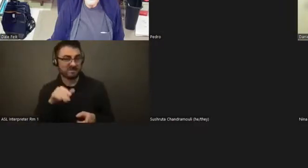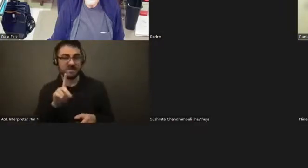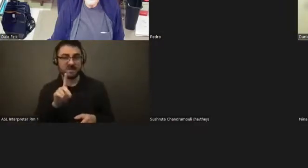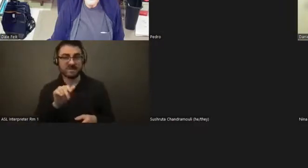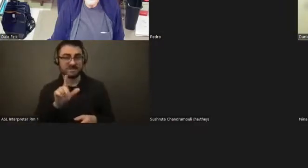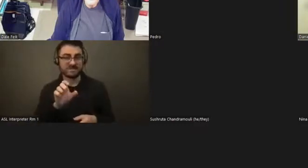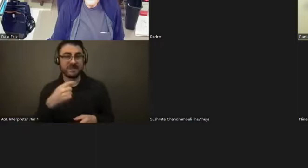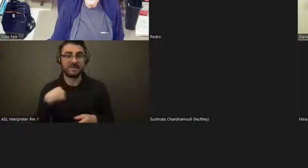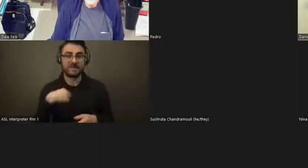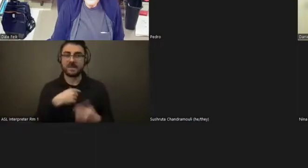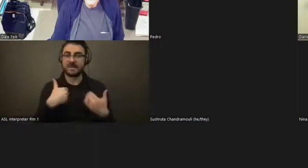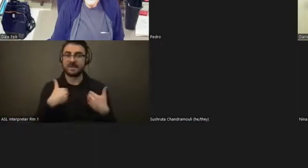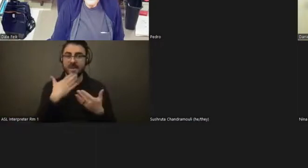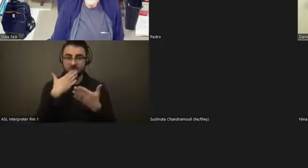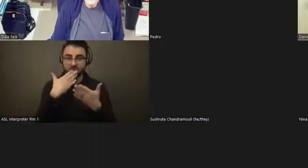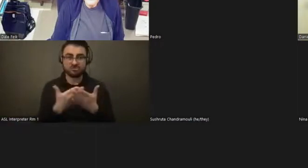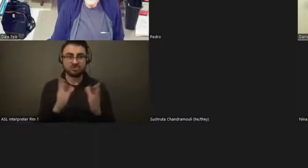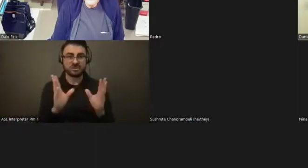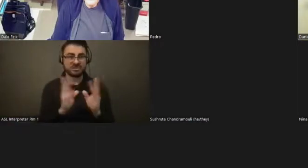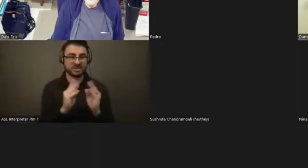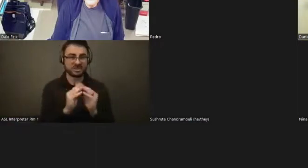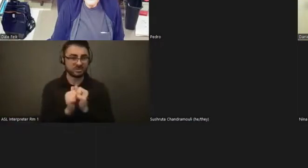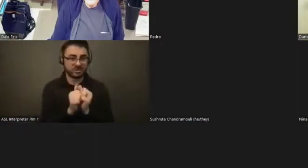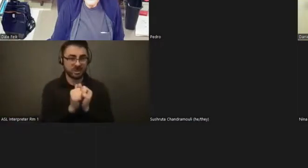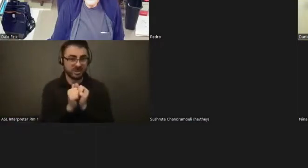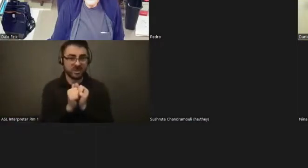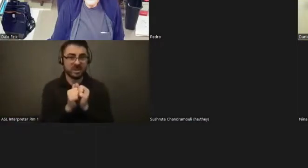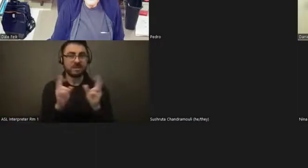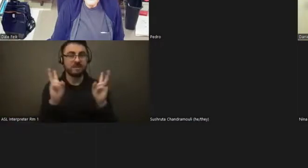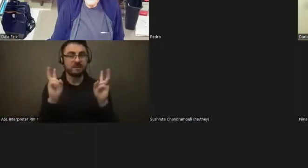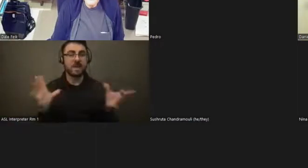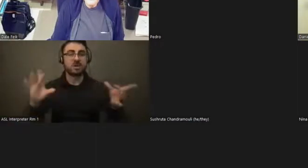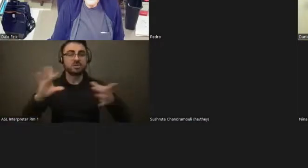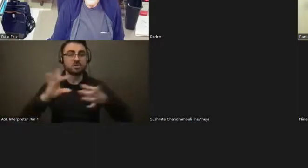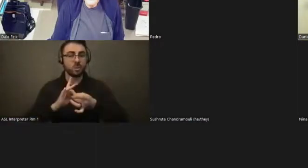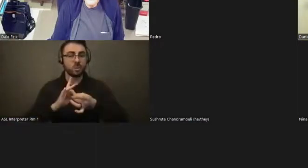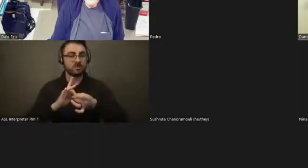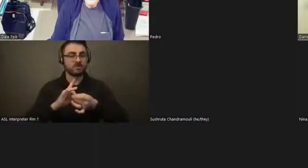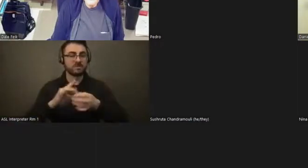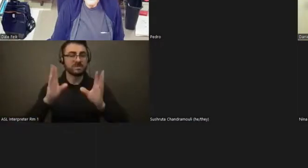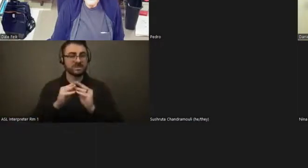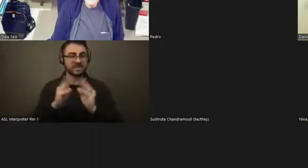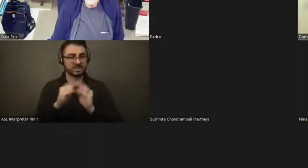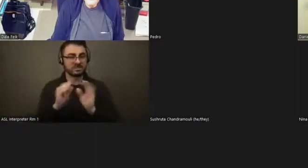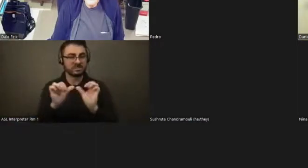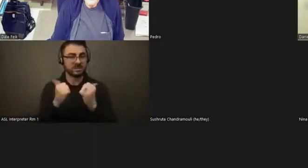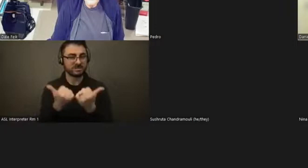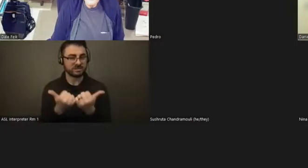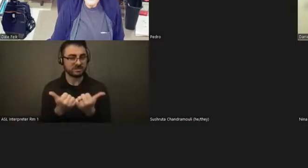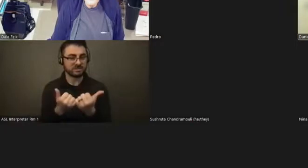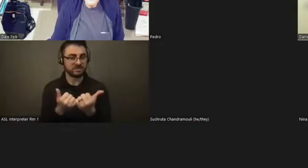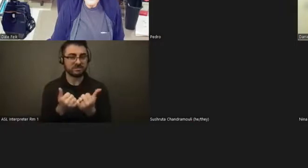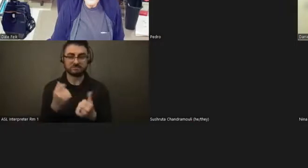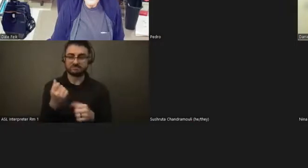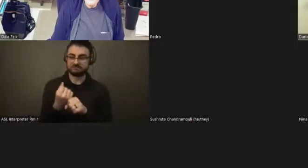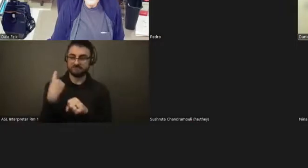session together, a joint agency assessment in August of